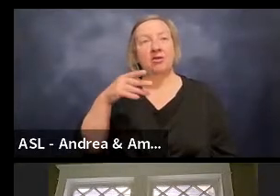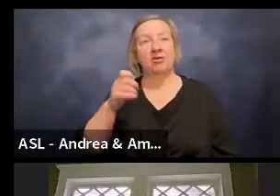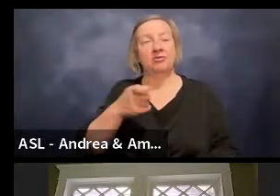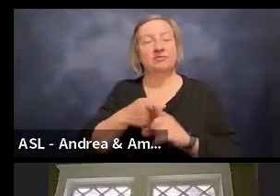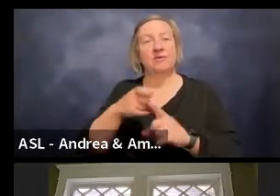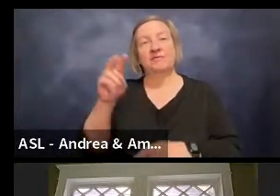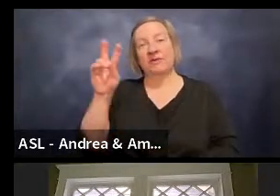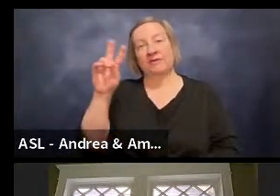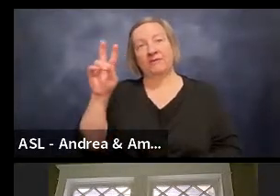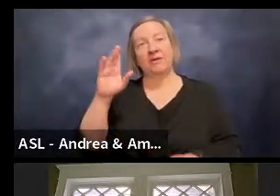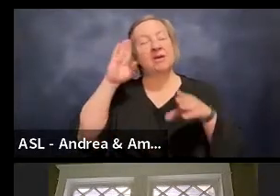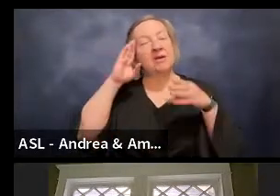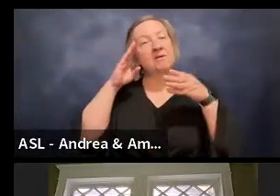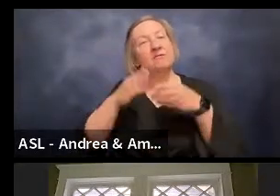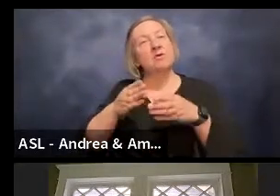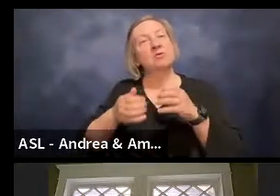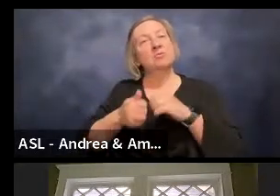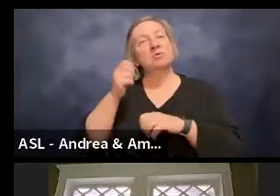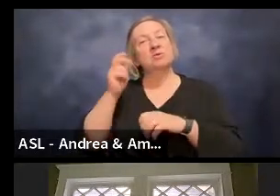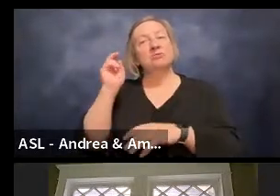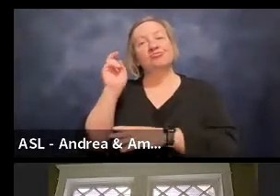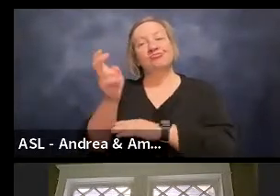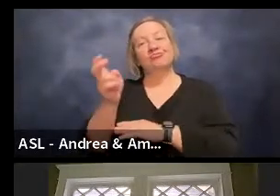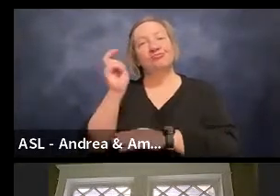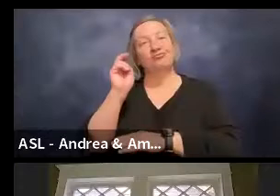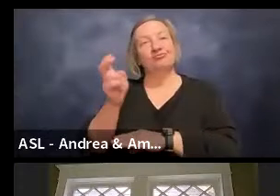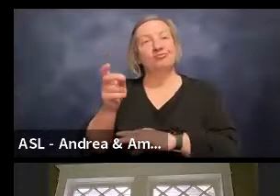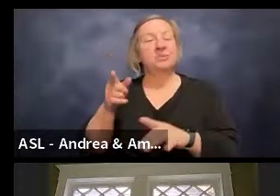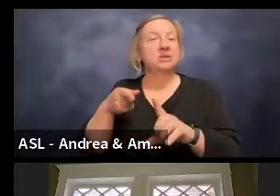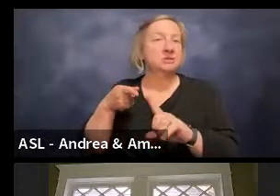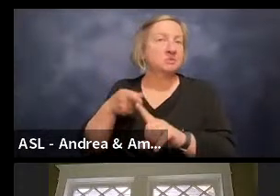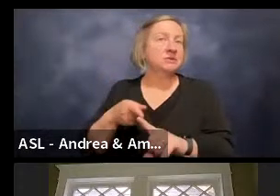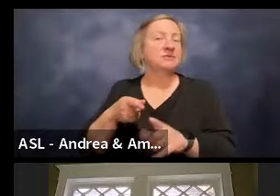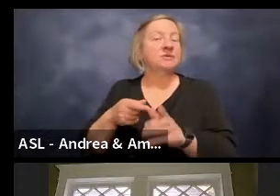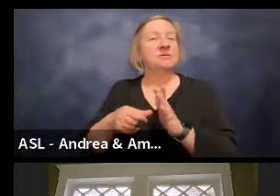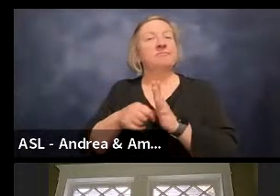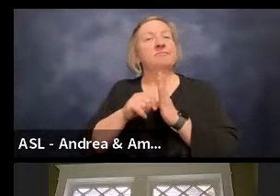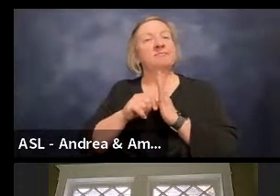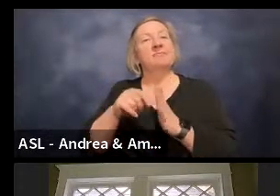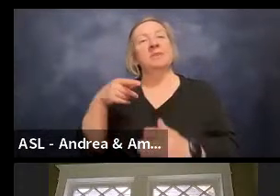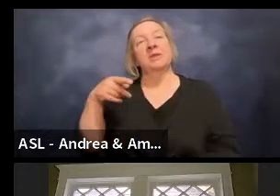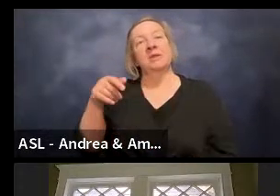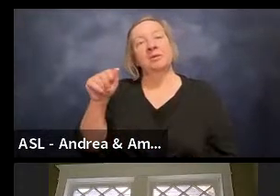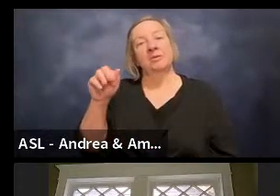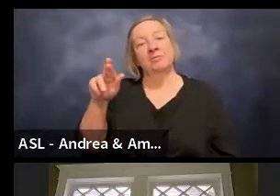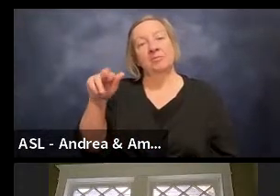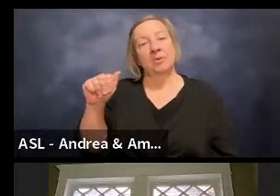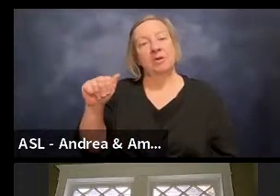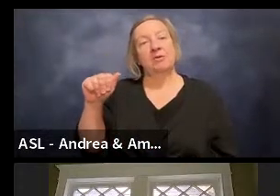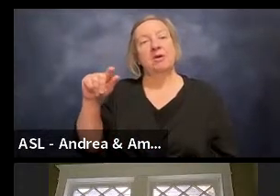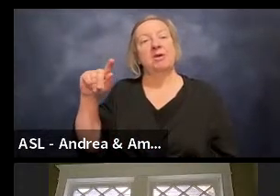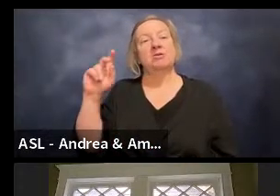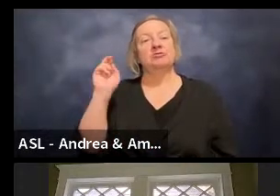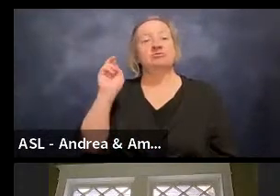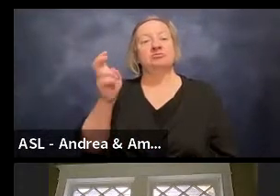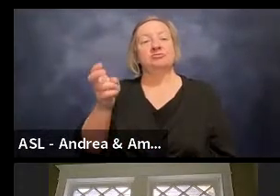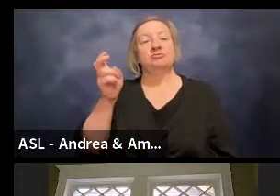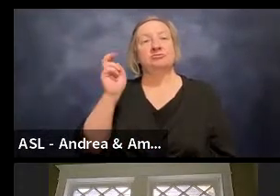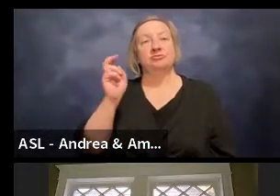focus mostly on transit with particular emphasis on paratransit. So